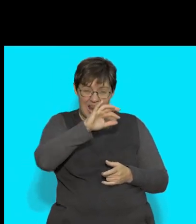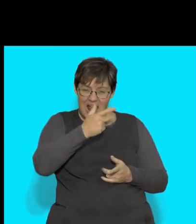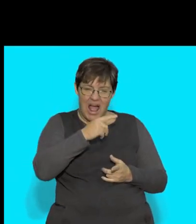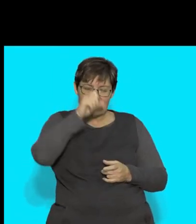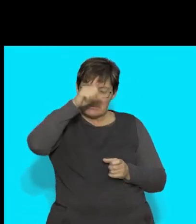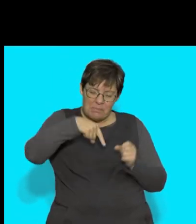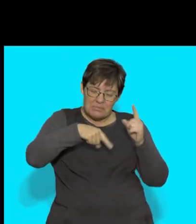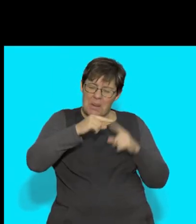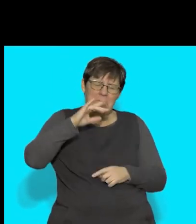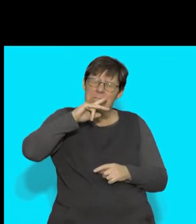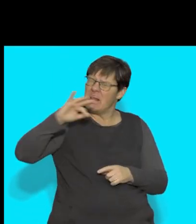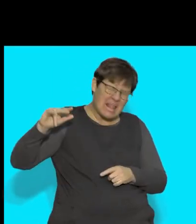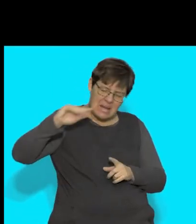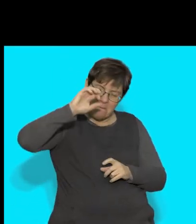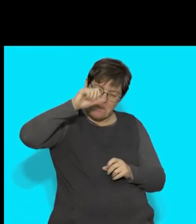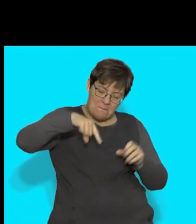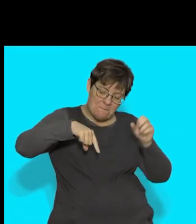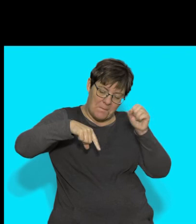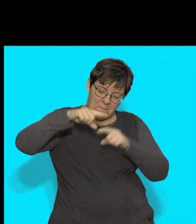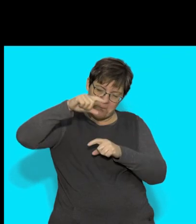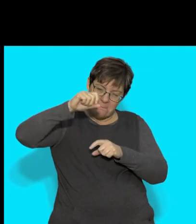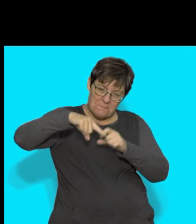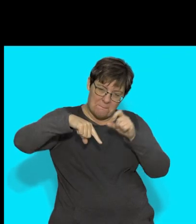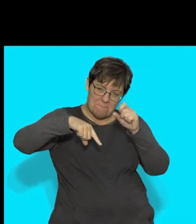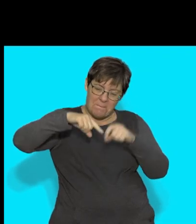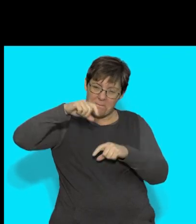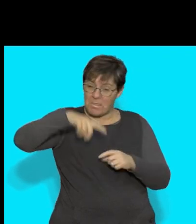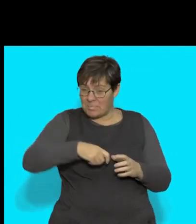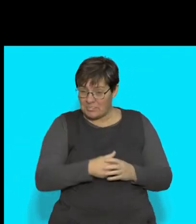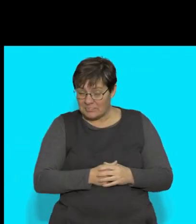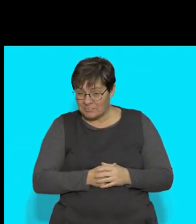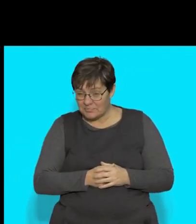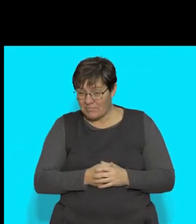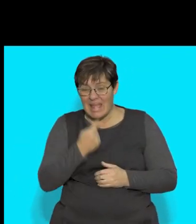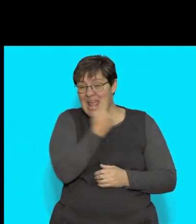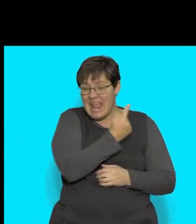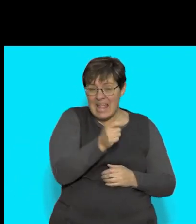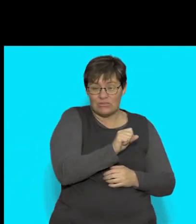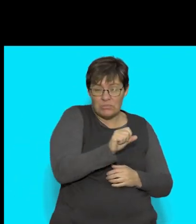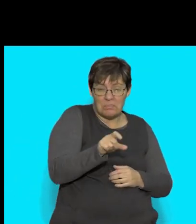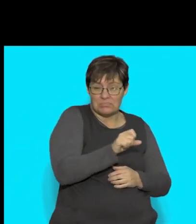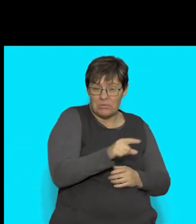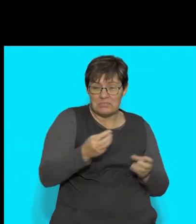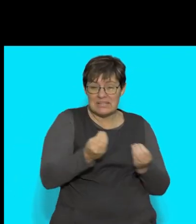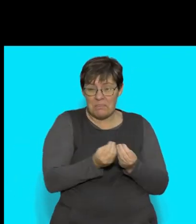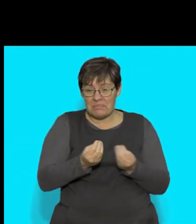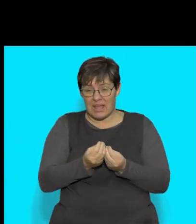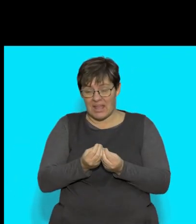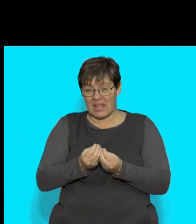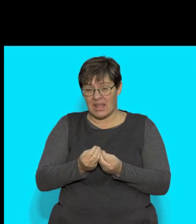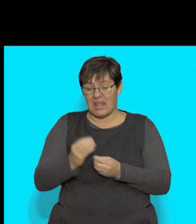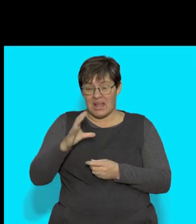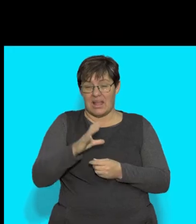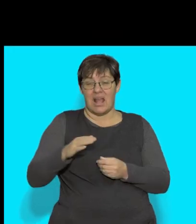each drip. I've got these millions, right? Millions and millions of nephrons. And they each drip something into